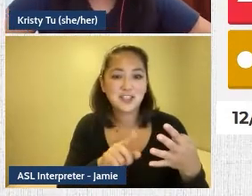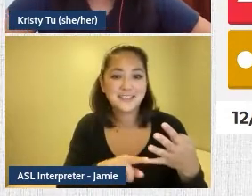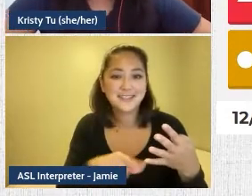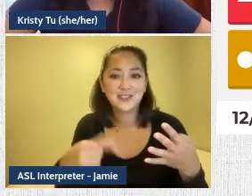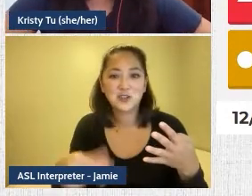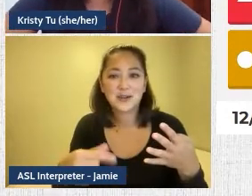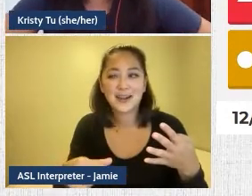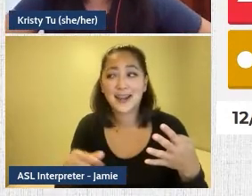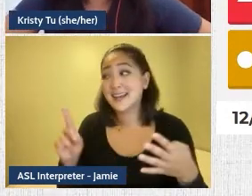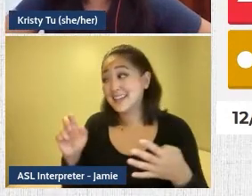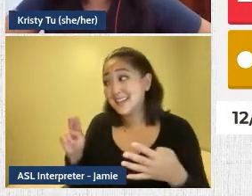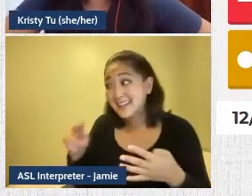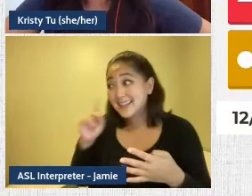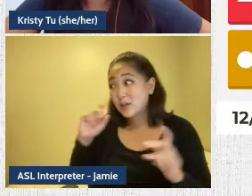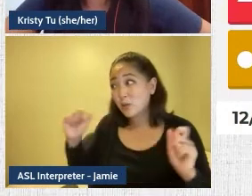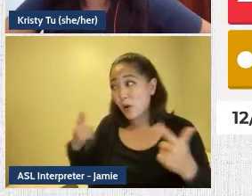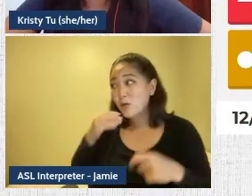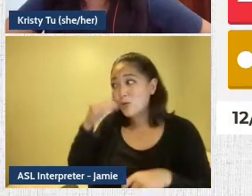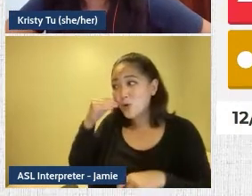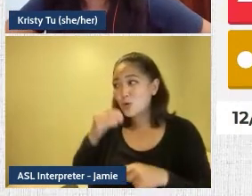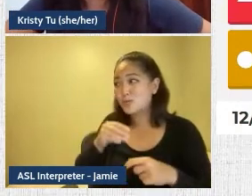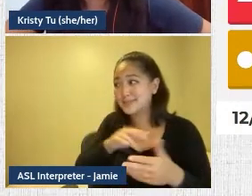all at home studying, and we'll see